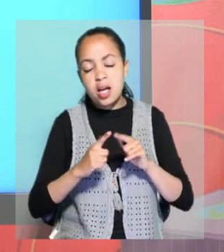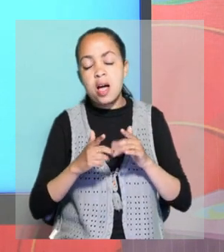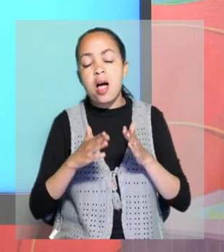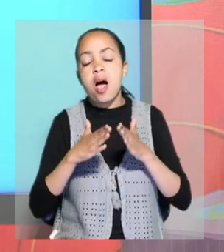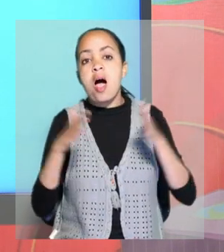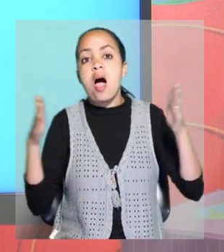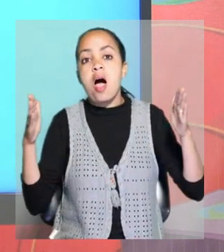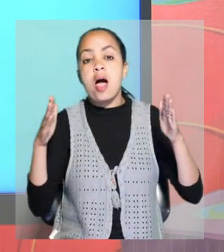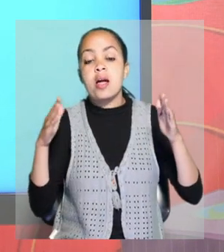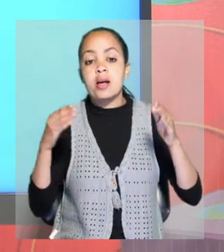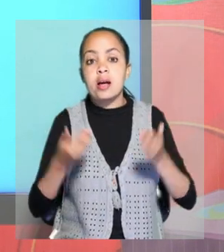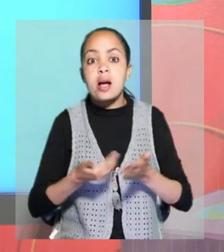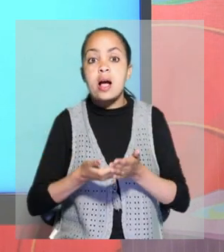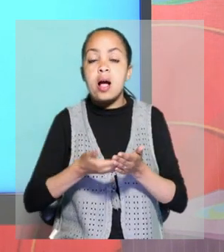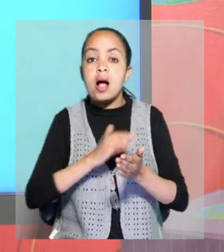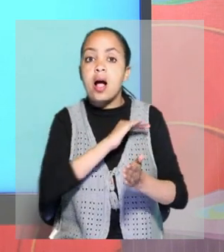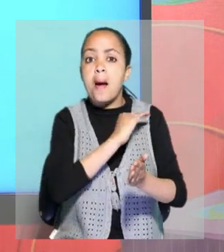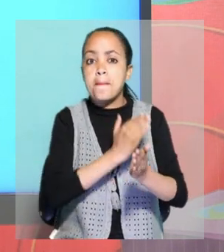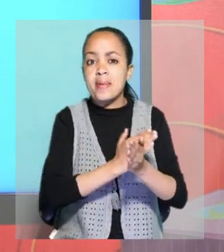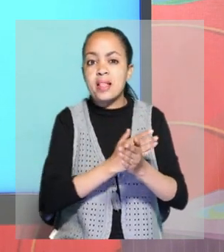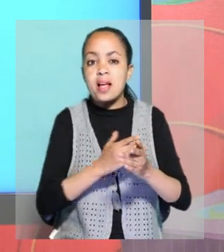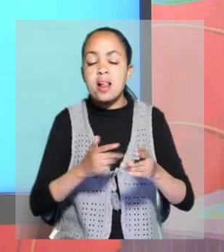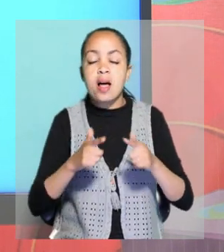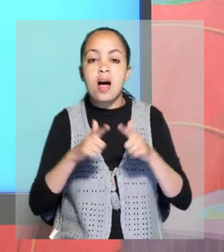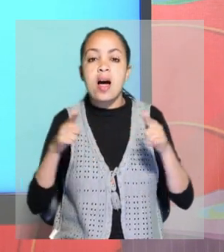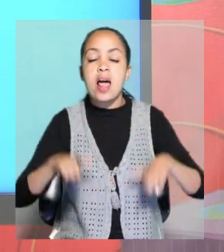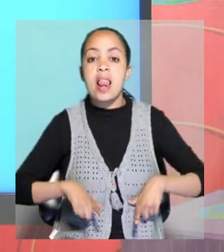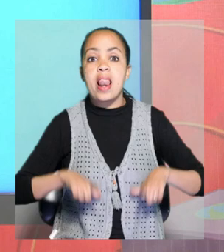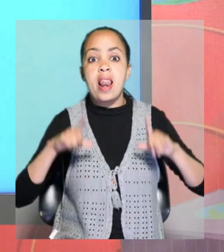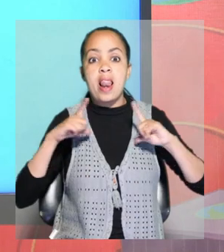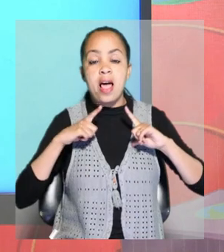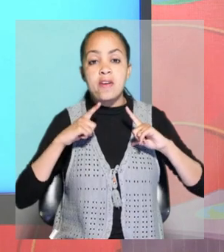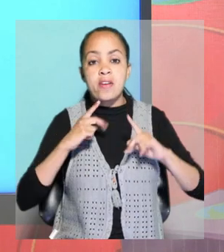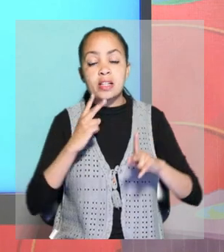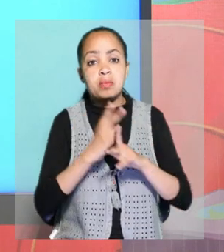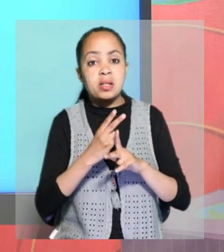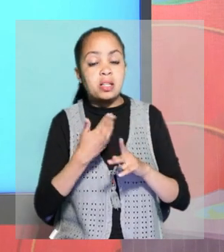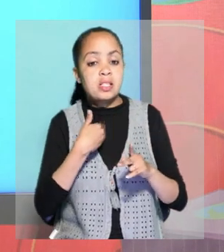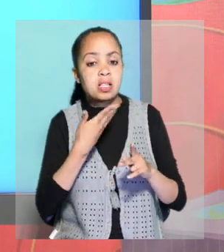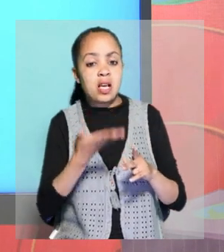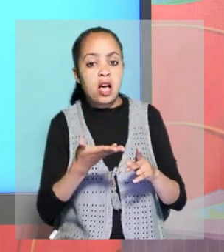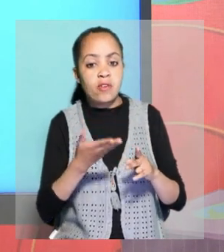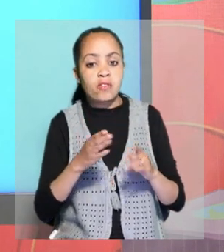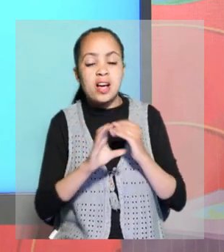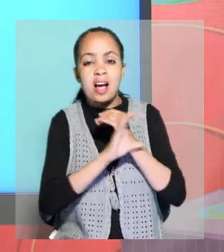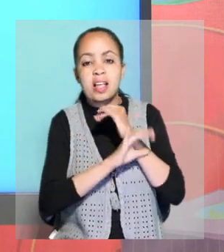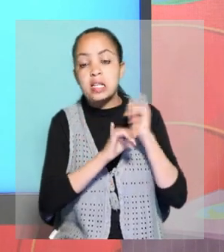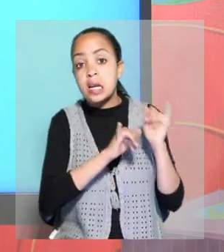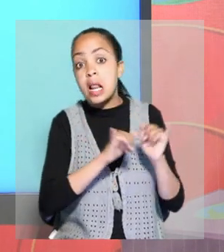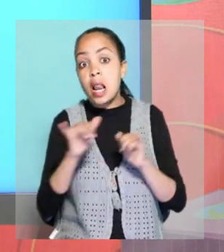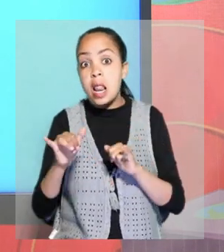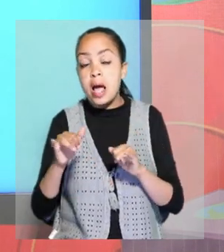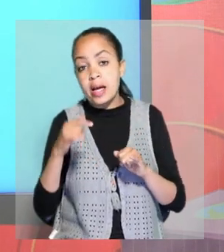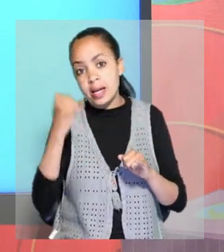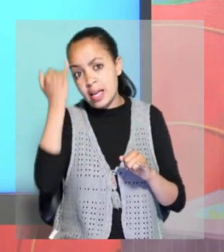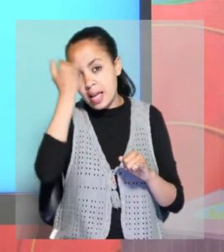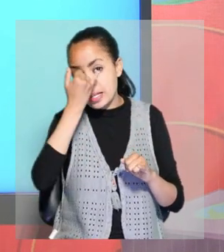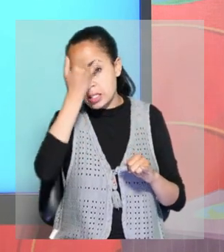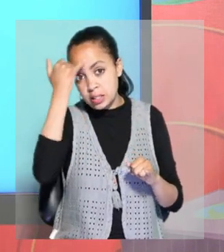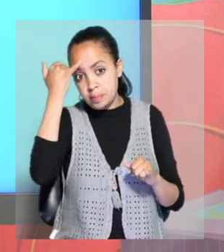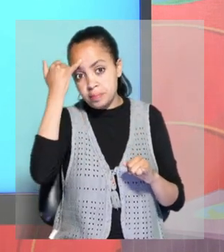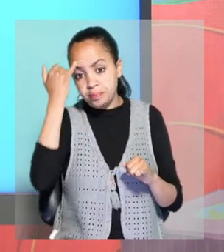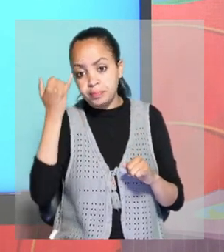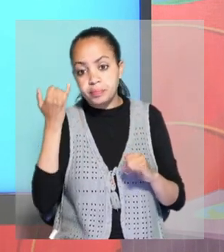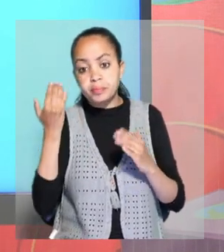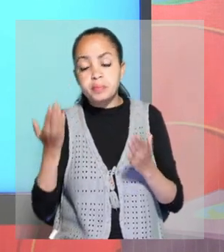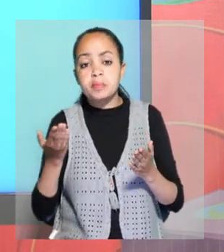capita income. And again, high life expectancy may be found here. A country just like that of Italy.